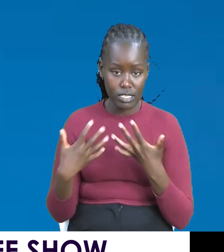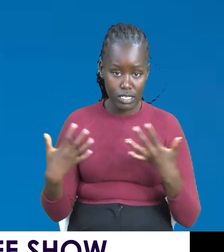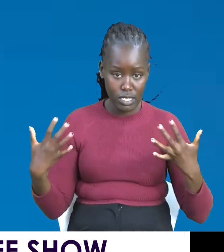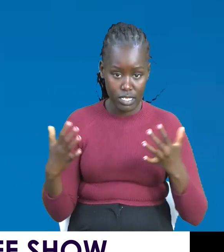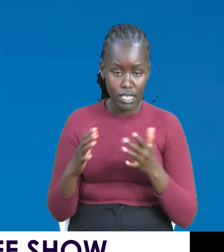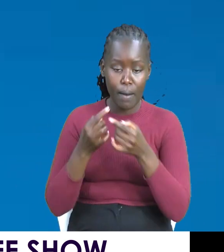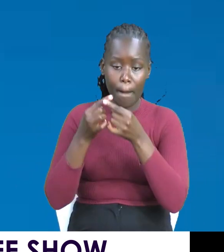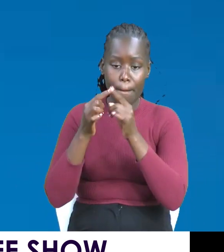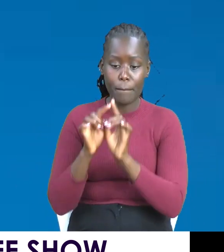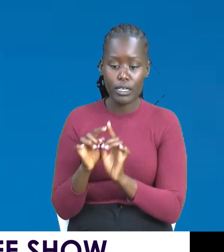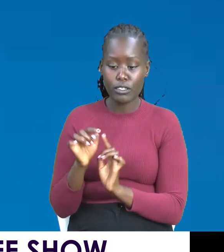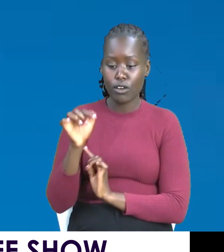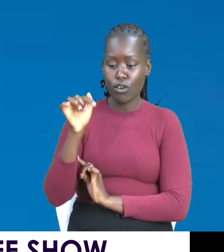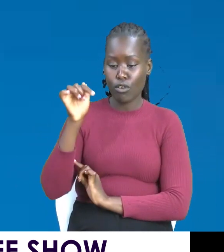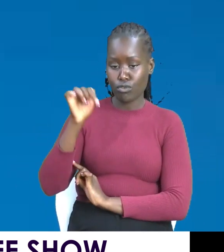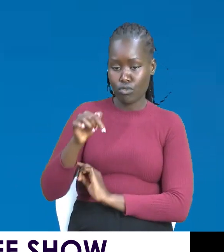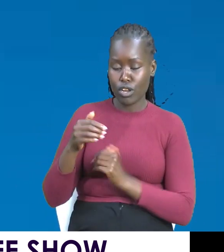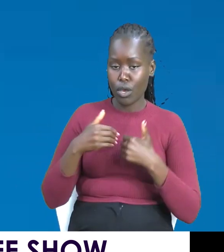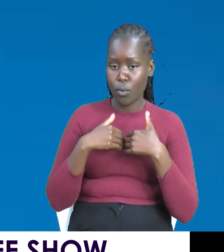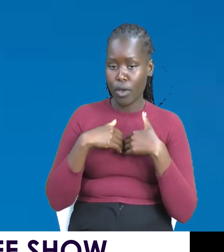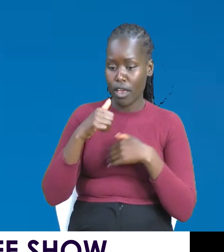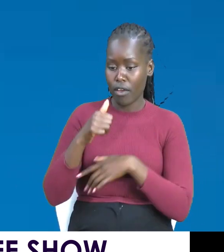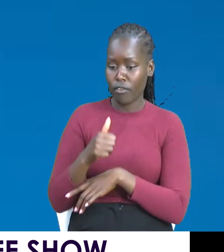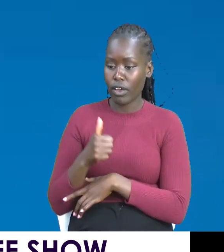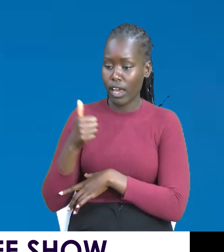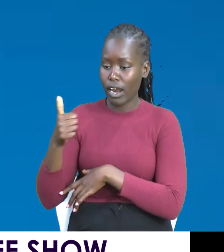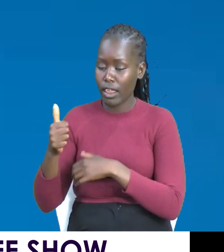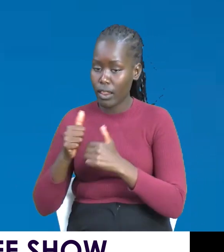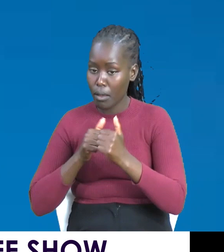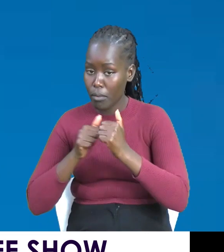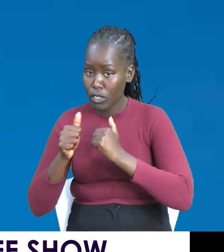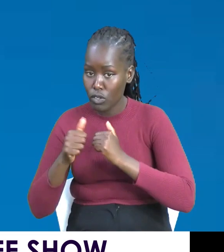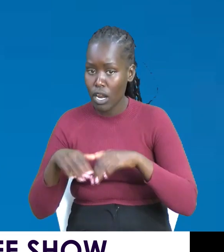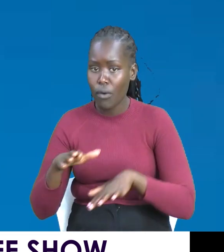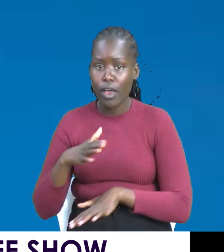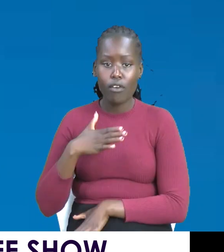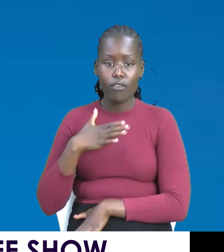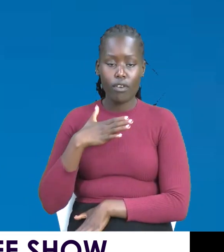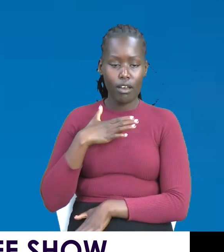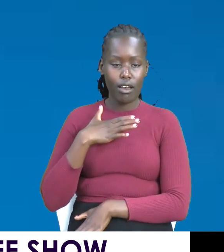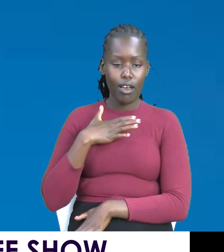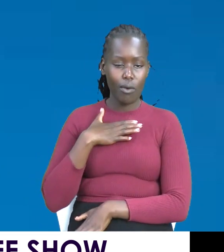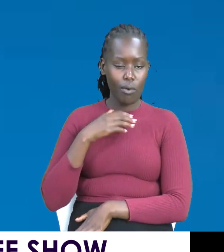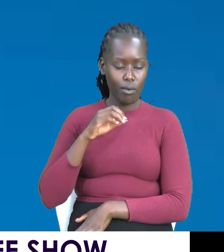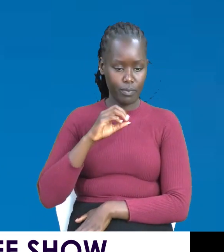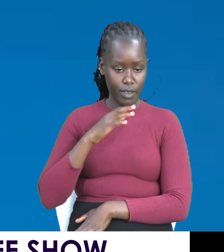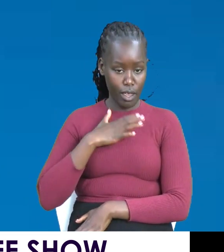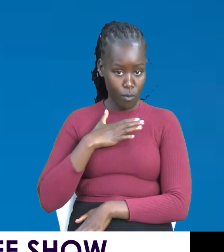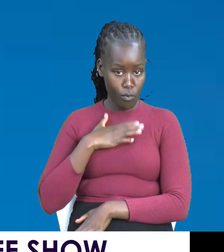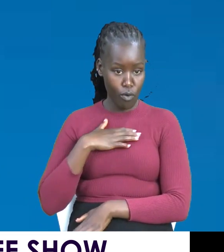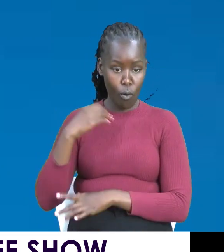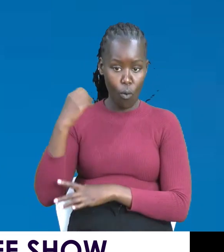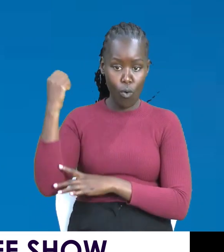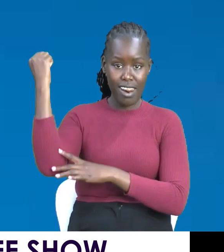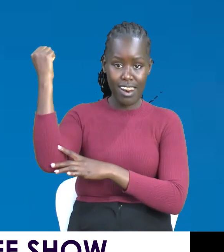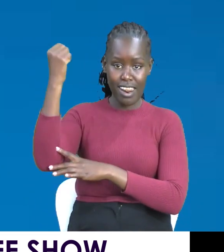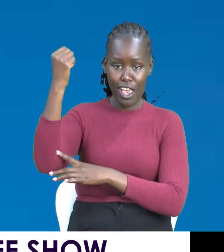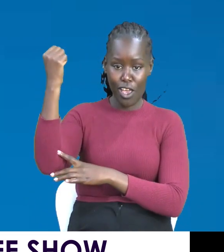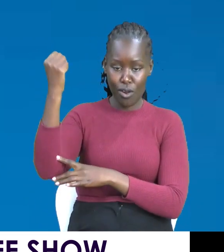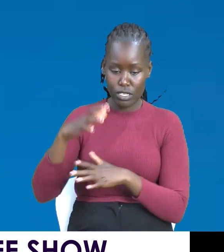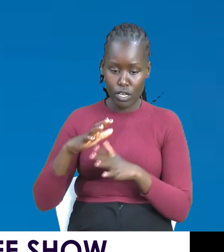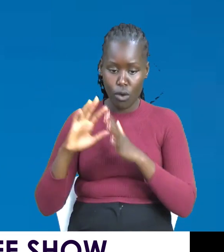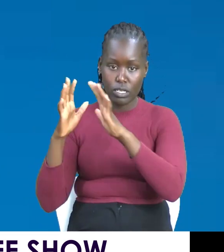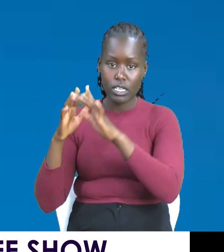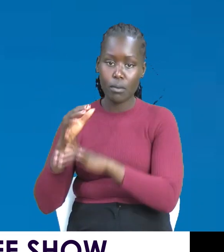But today we have another battle. We have our own heroes and heroines. There is a way we celebrate our men and women in